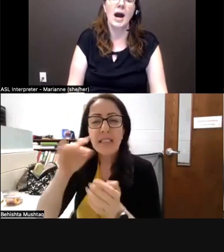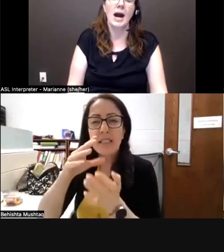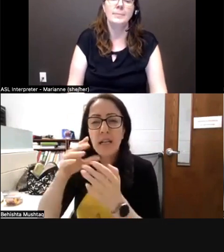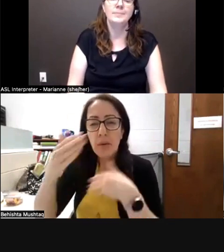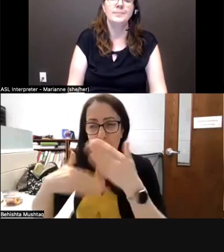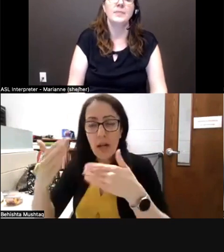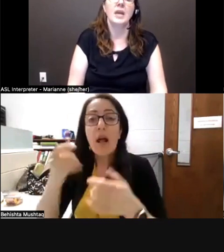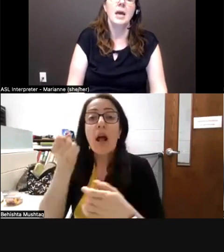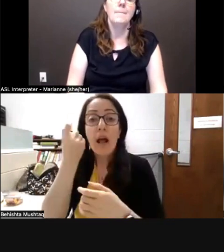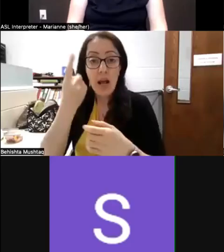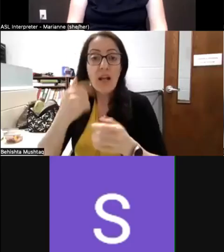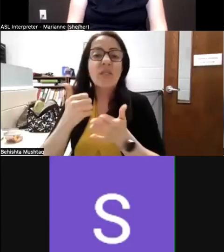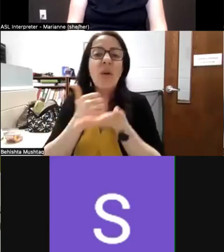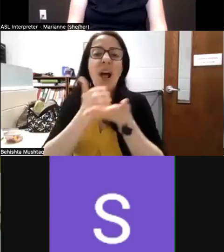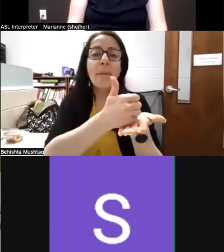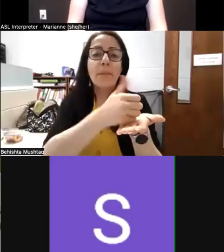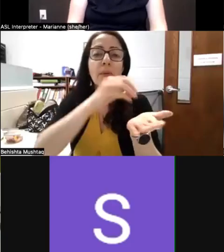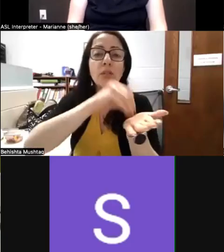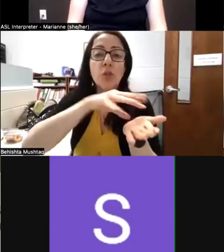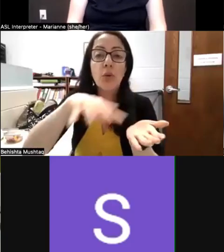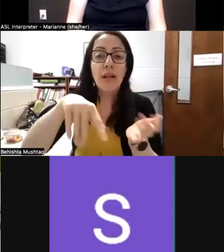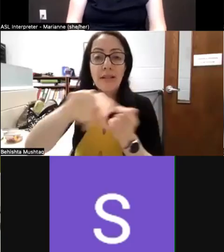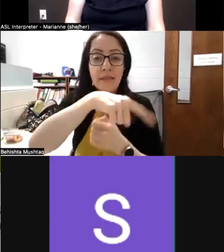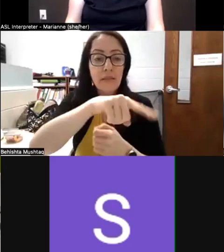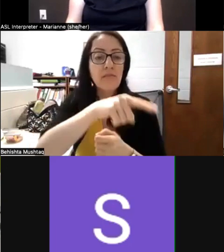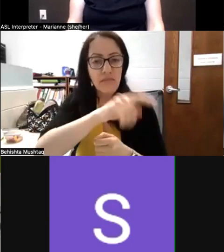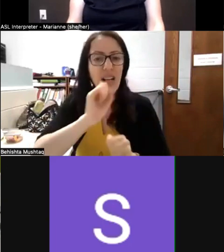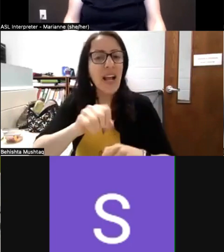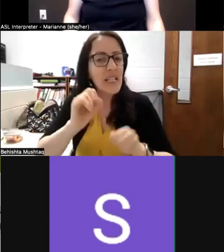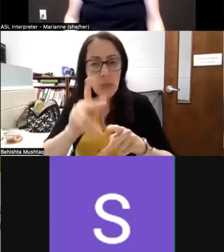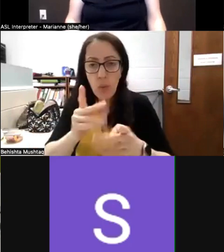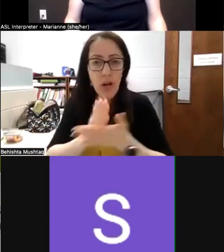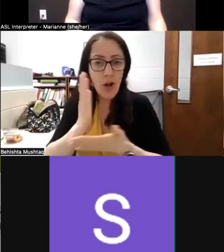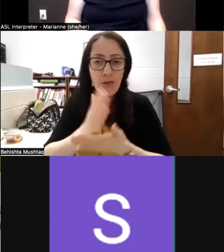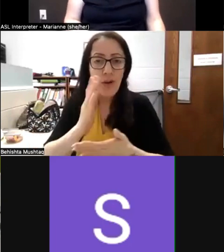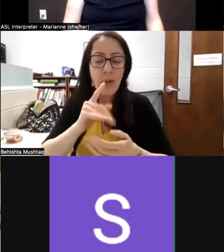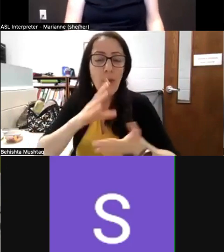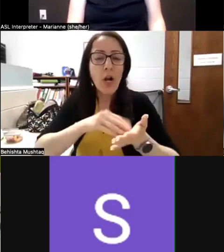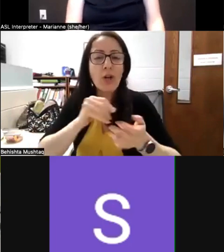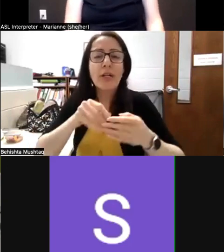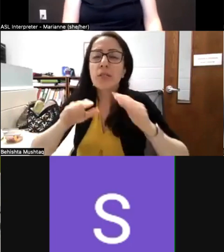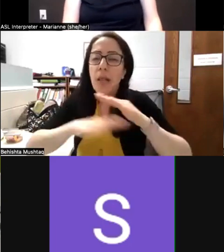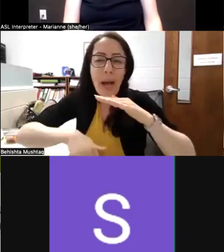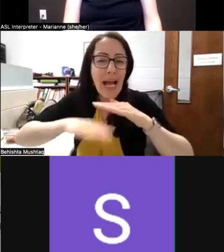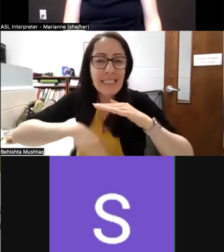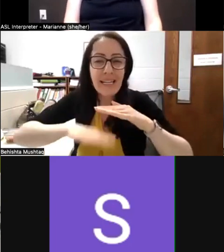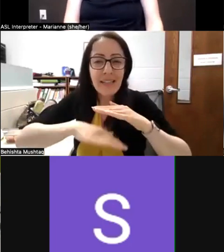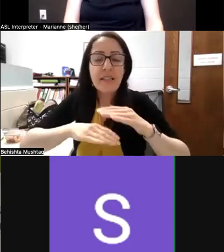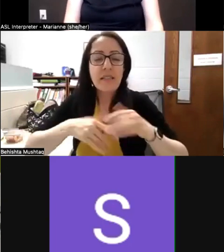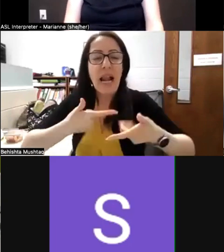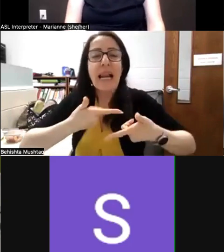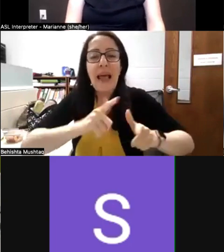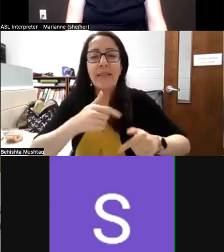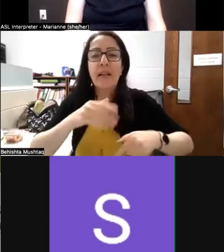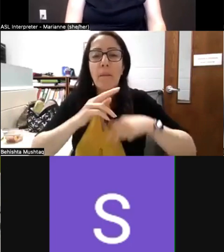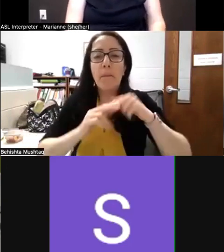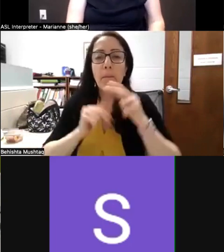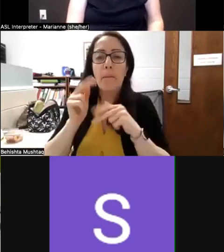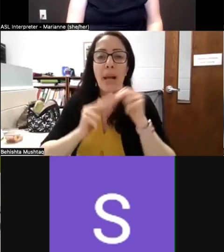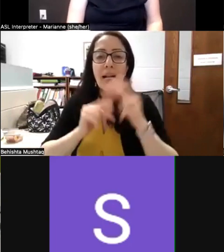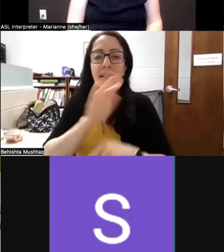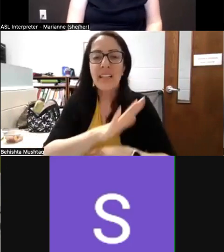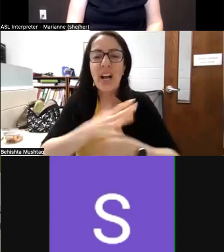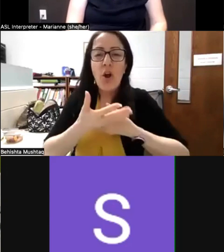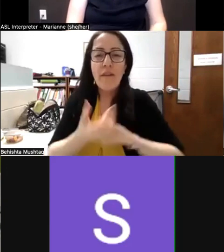So maybe I'll use some of these tips and resources and share them with the students to help them develop